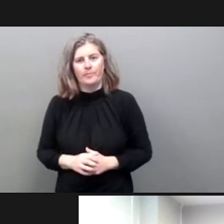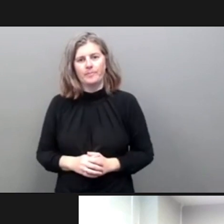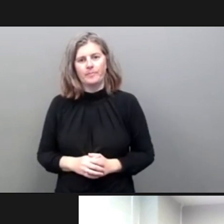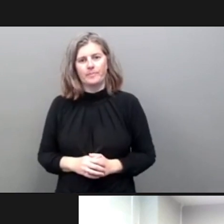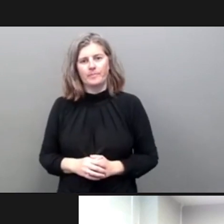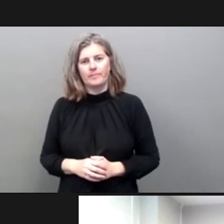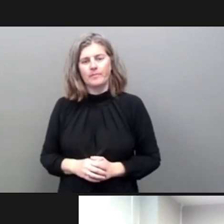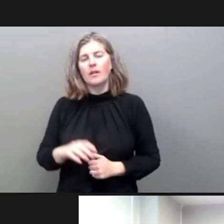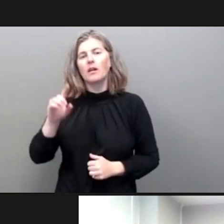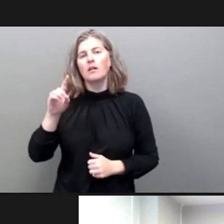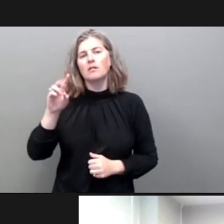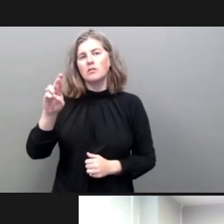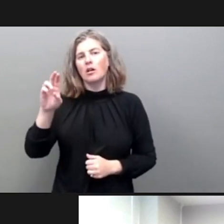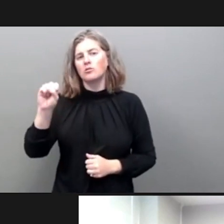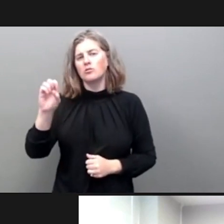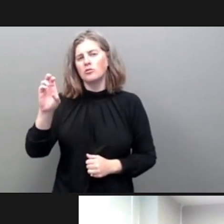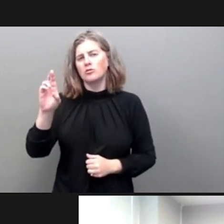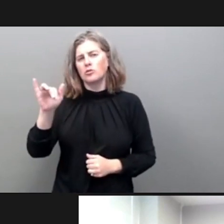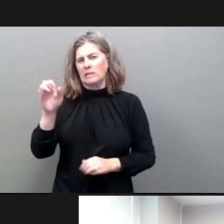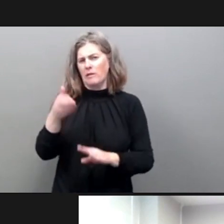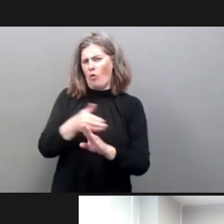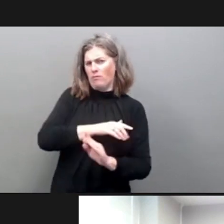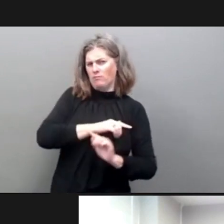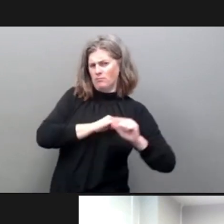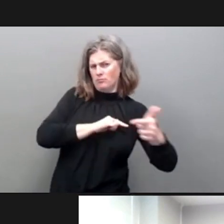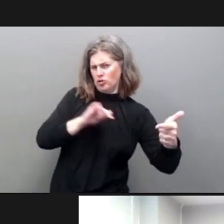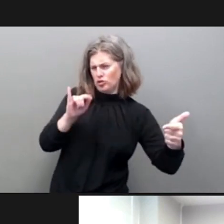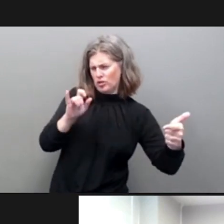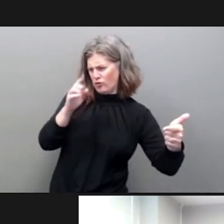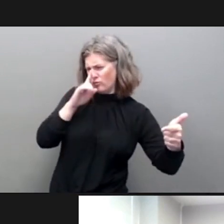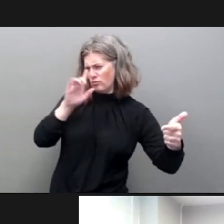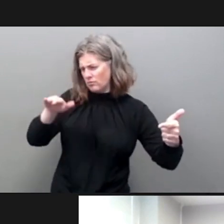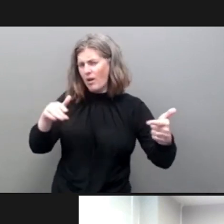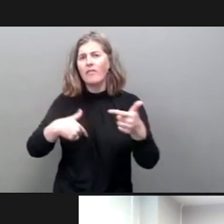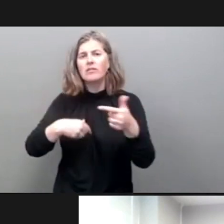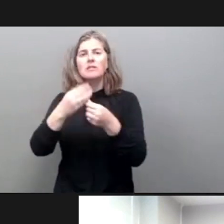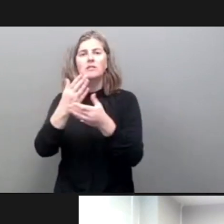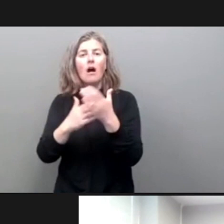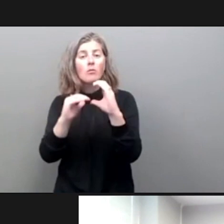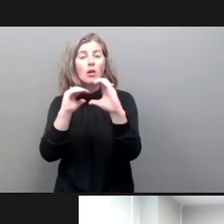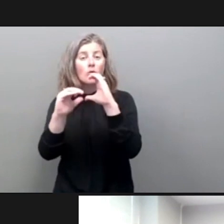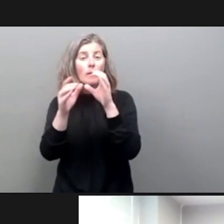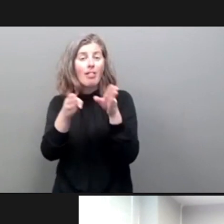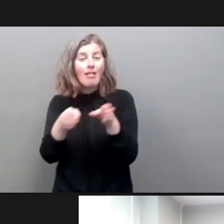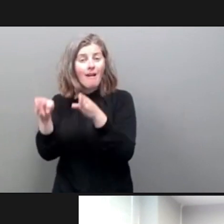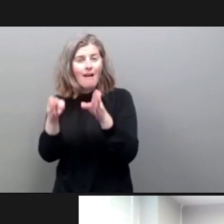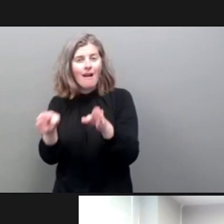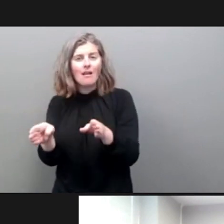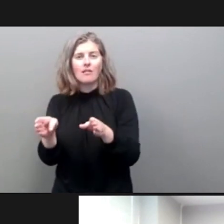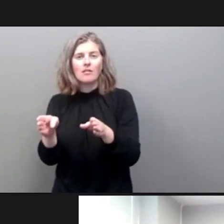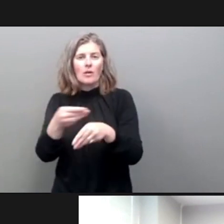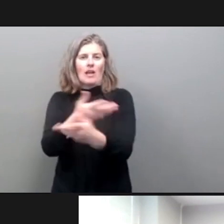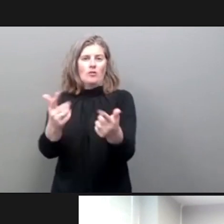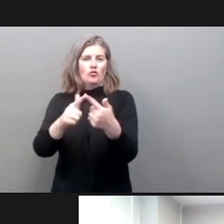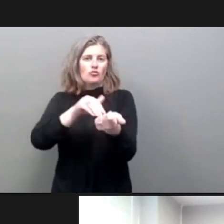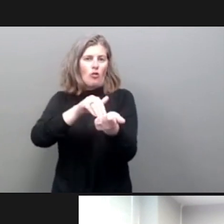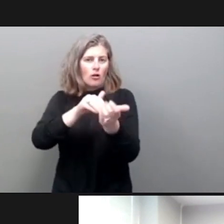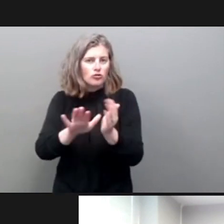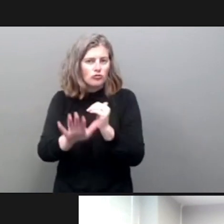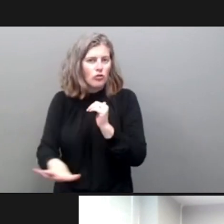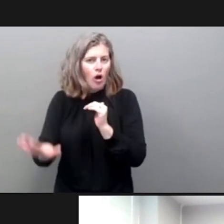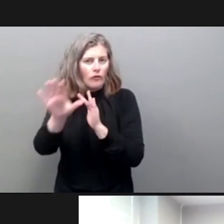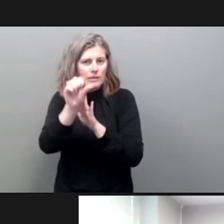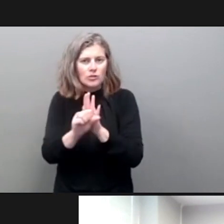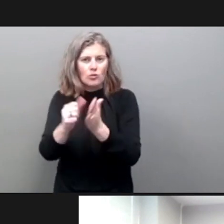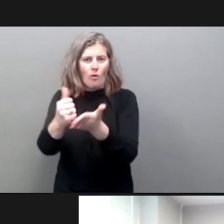And maybe Laura, before we go to Jennifer, we do have some communication plan with providers throughout the state to help with